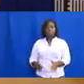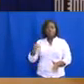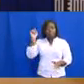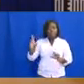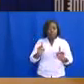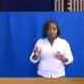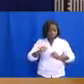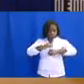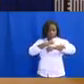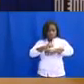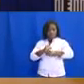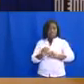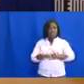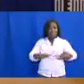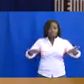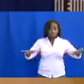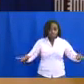with their parents.